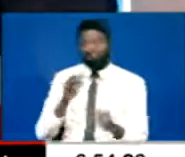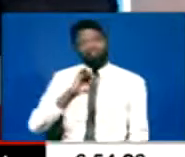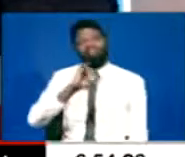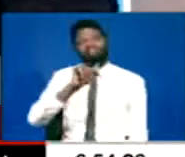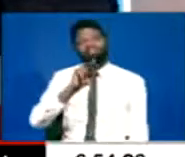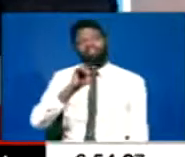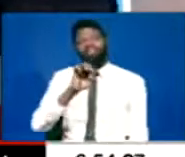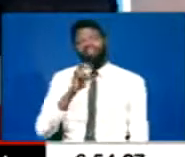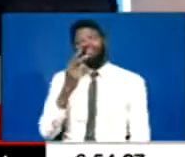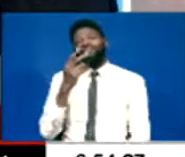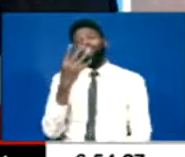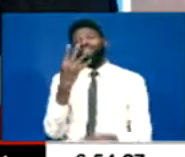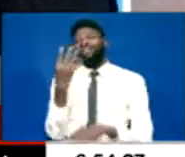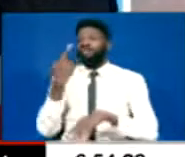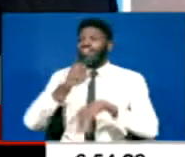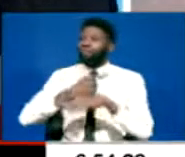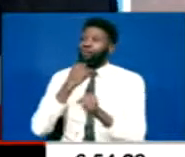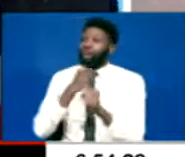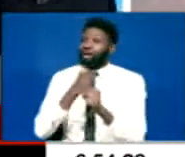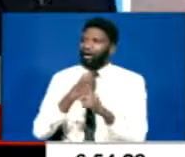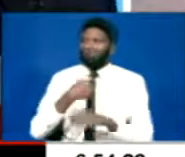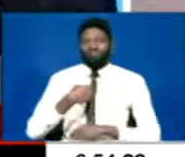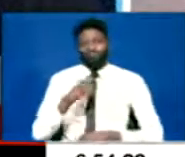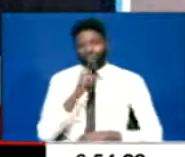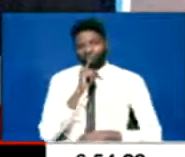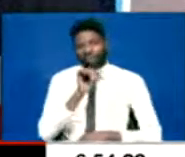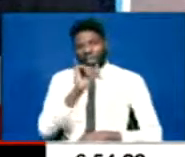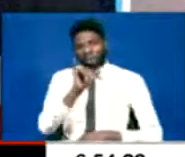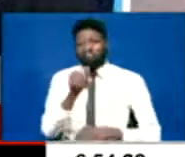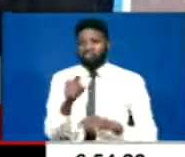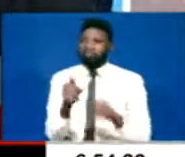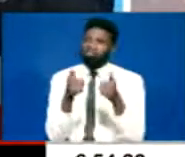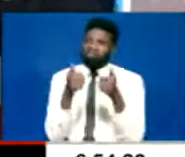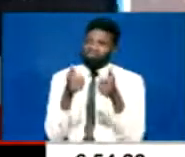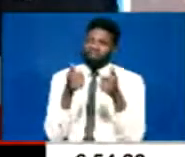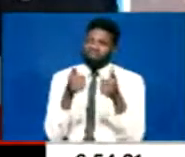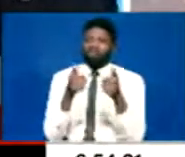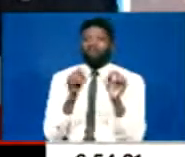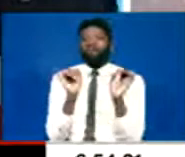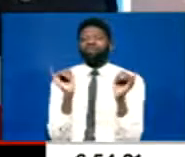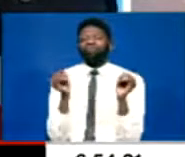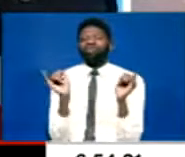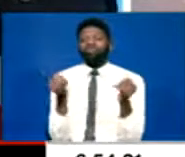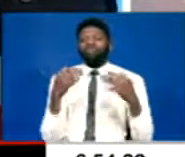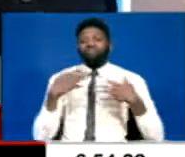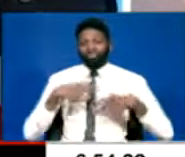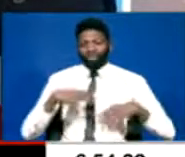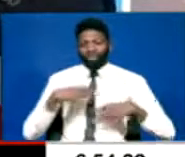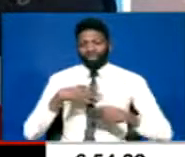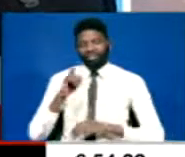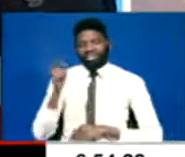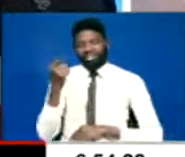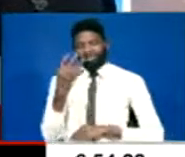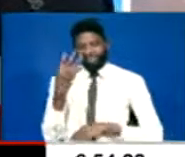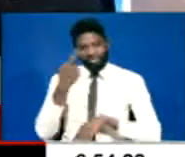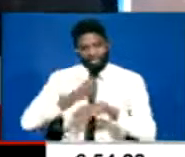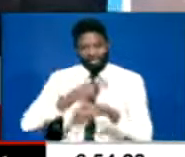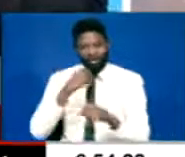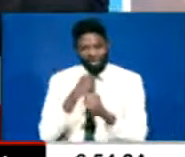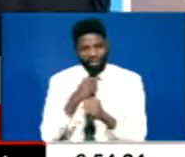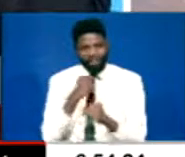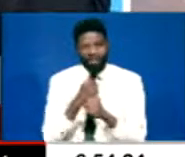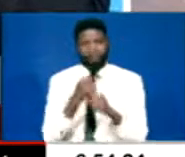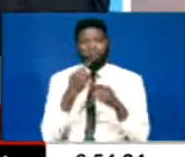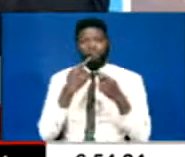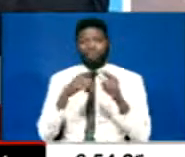sure this would be good news for people in Kenya with 4 days of work. But I'm not sure in a country that has problems like we